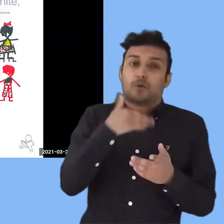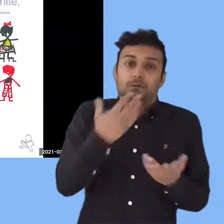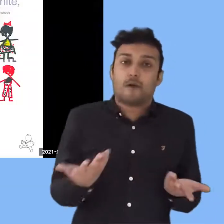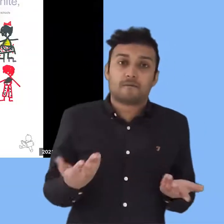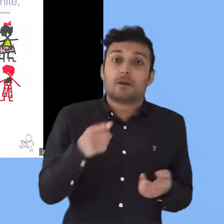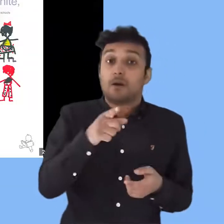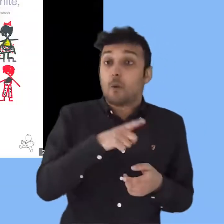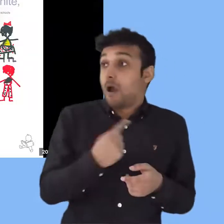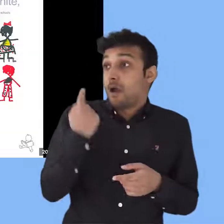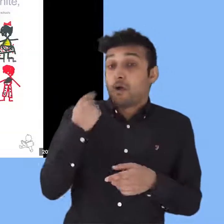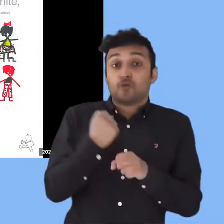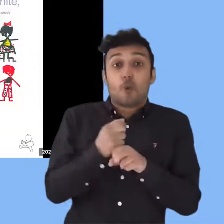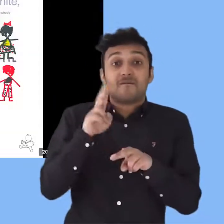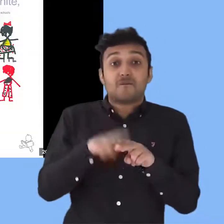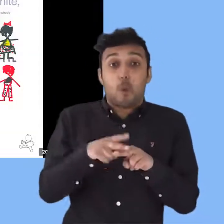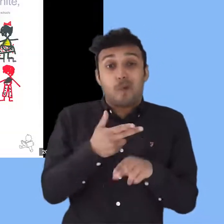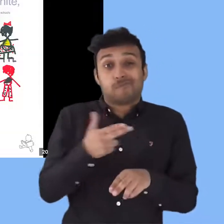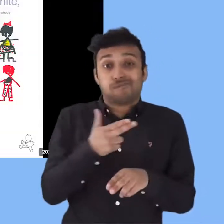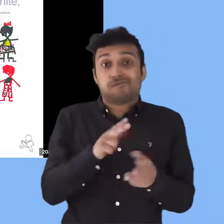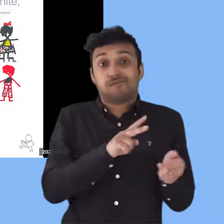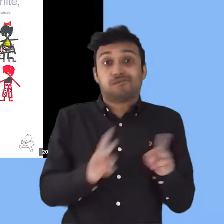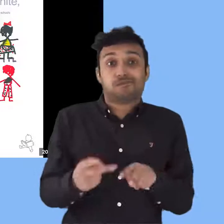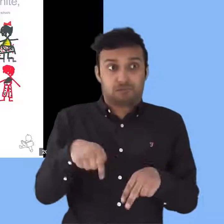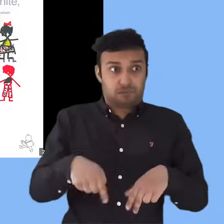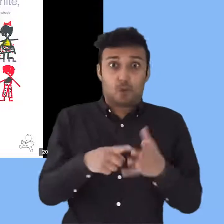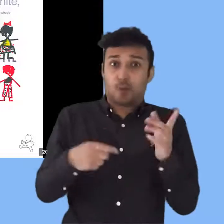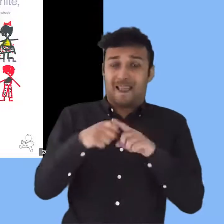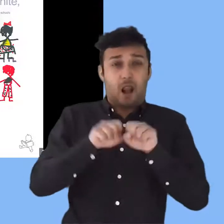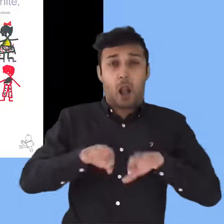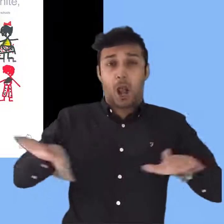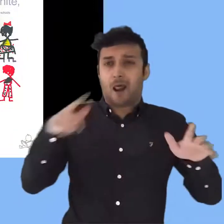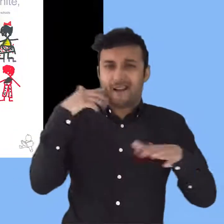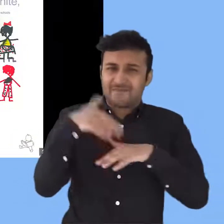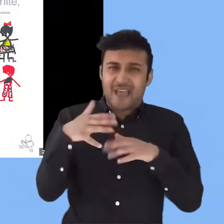have affected us deeply in the English context. And we need to be really